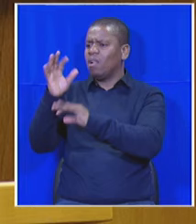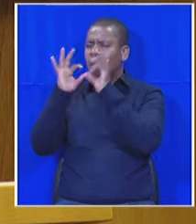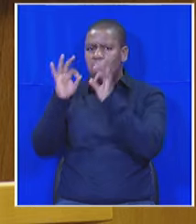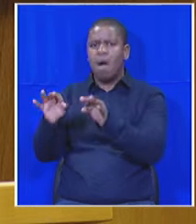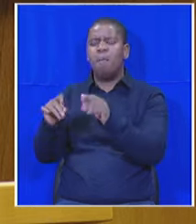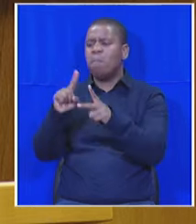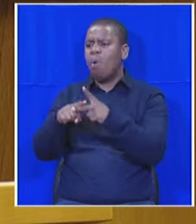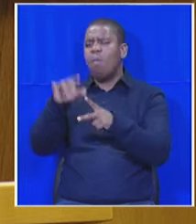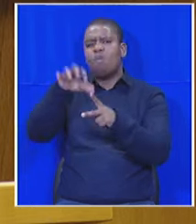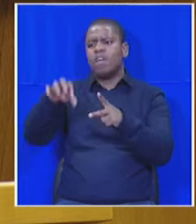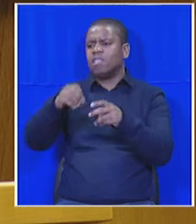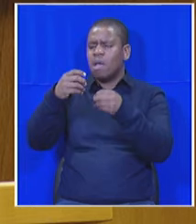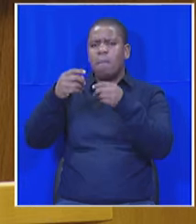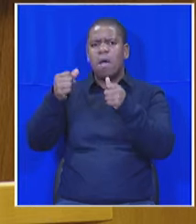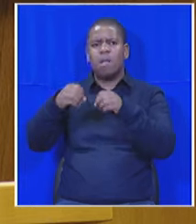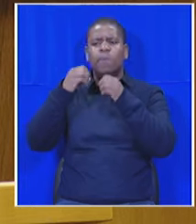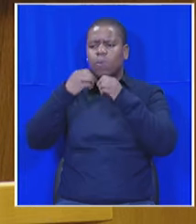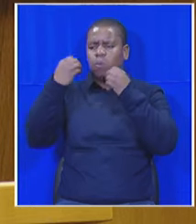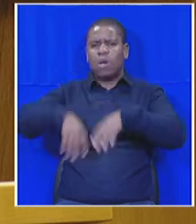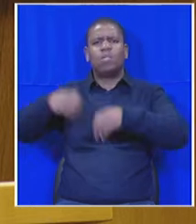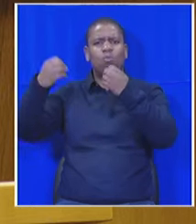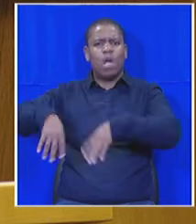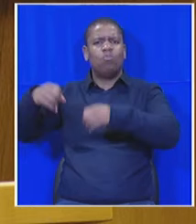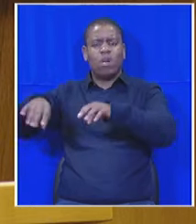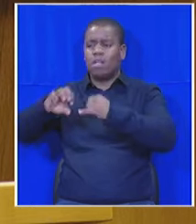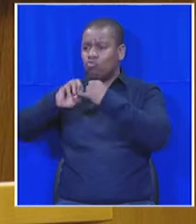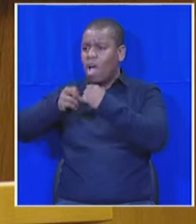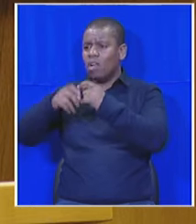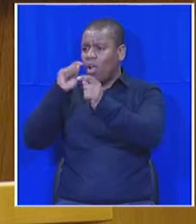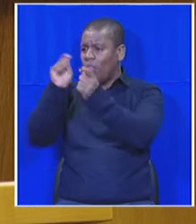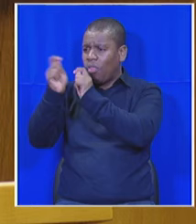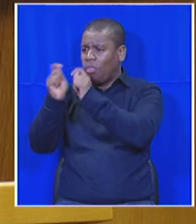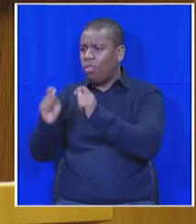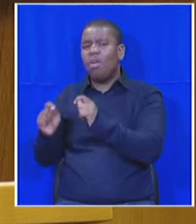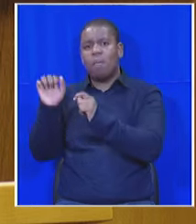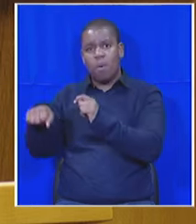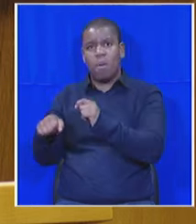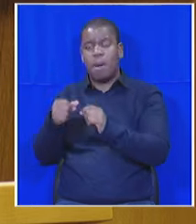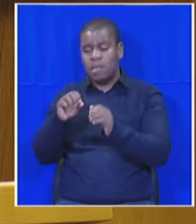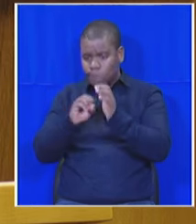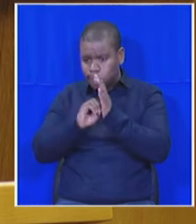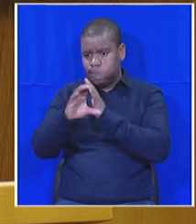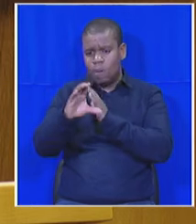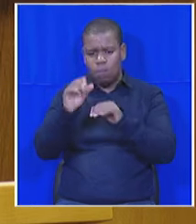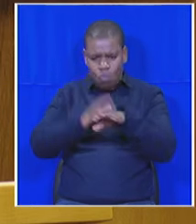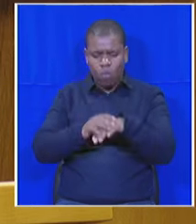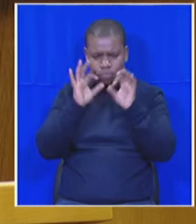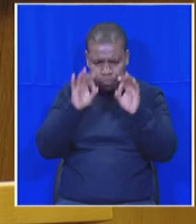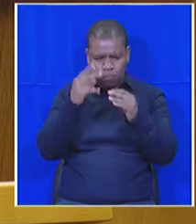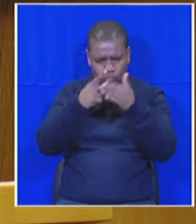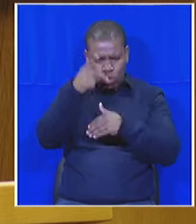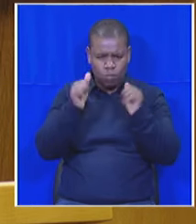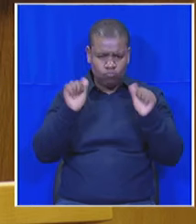to waste money in the name of rectification projects, money which could well be spent on more worthwhile